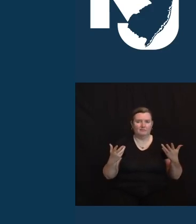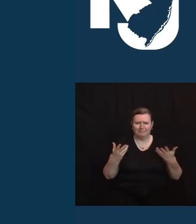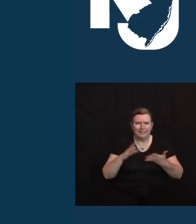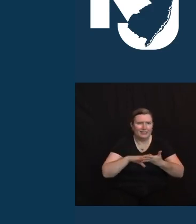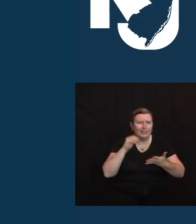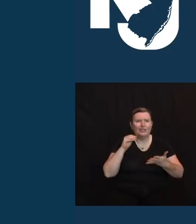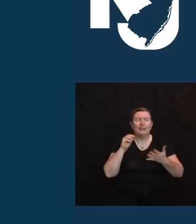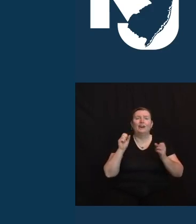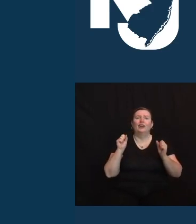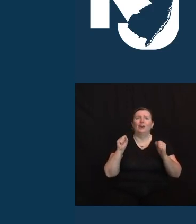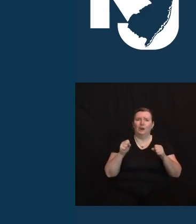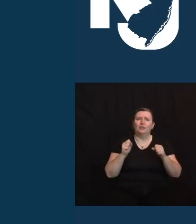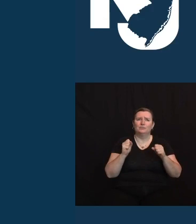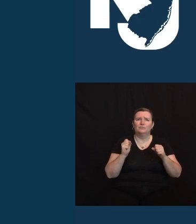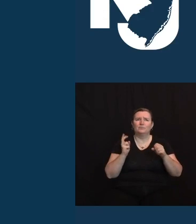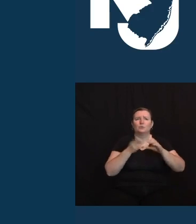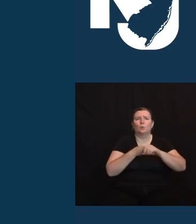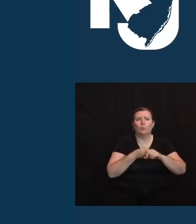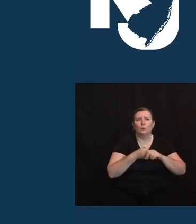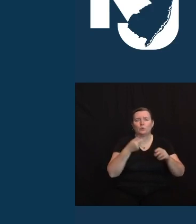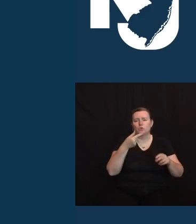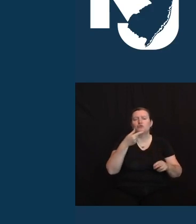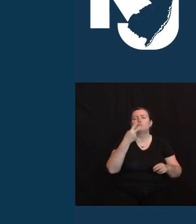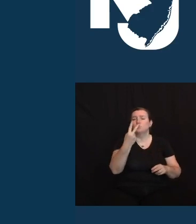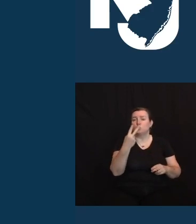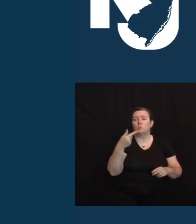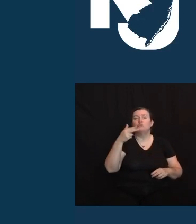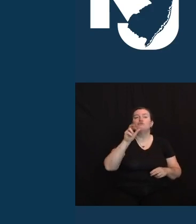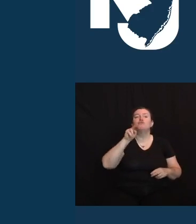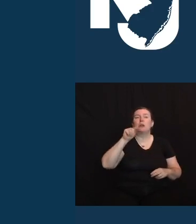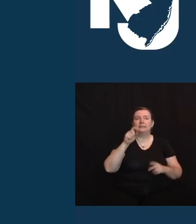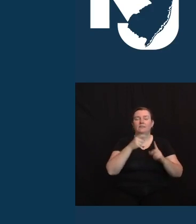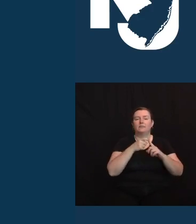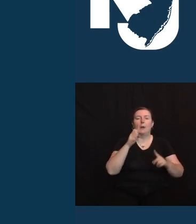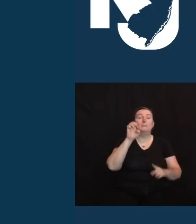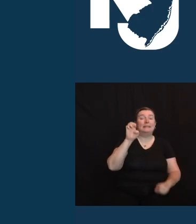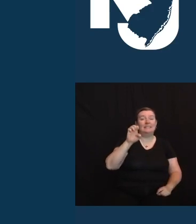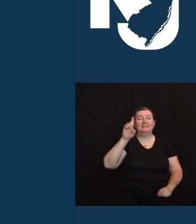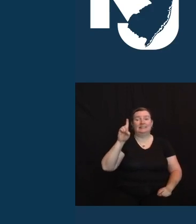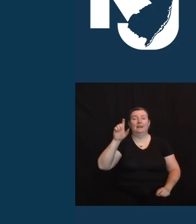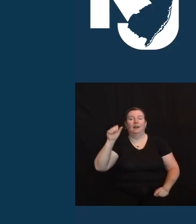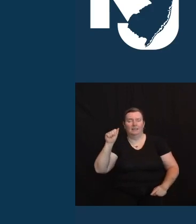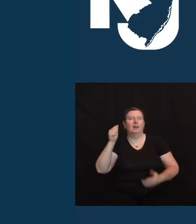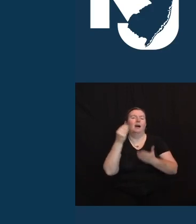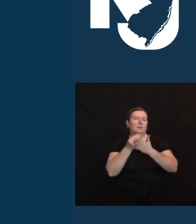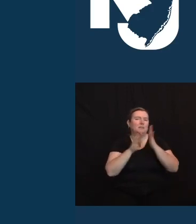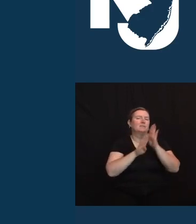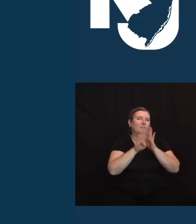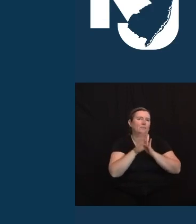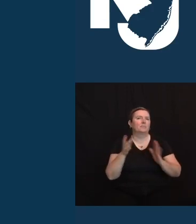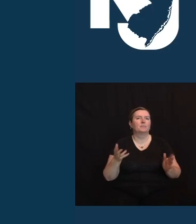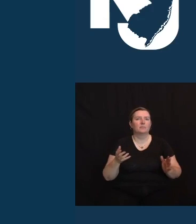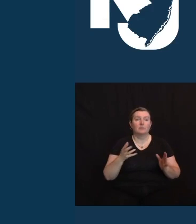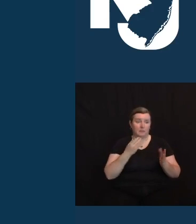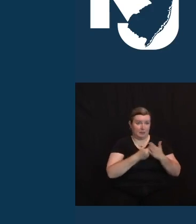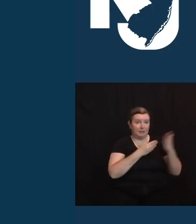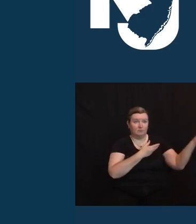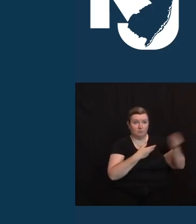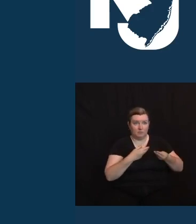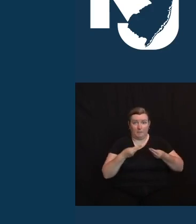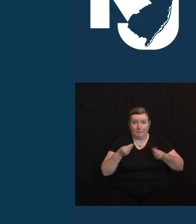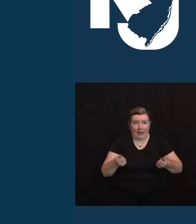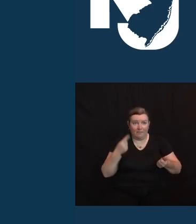eligibility for 2 grants from New Jersey's Economic Development Authority, and they were able to meet overhead, pay their insurance, and cover